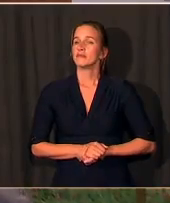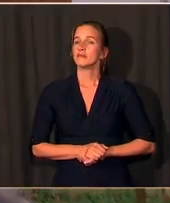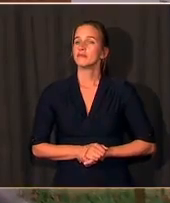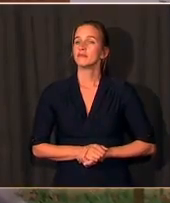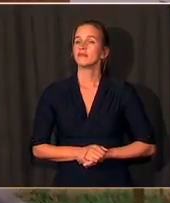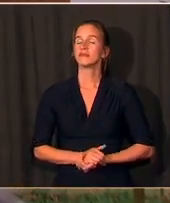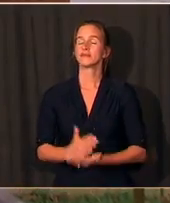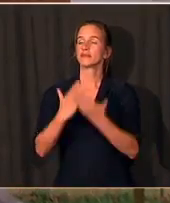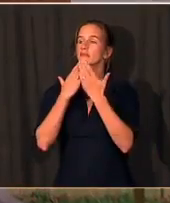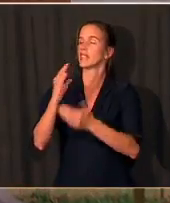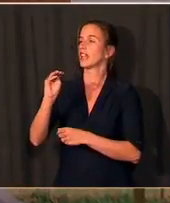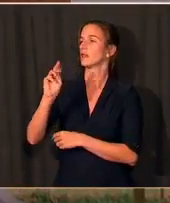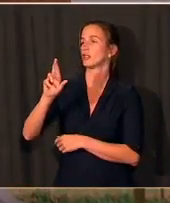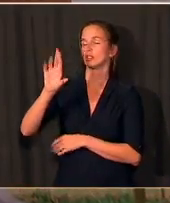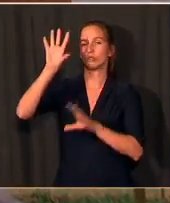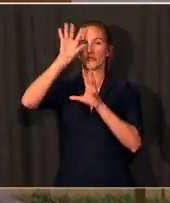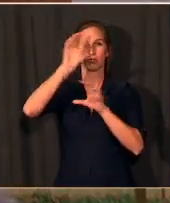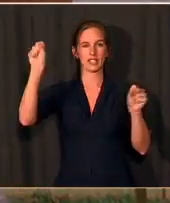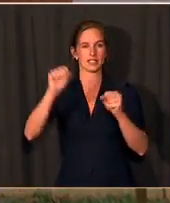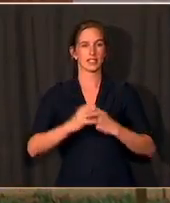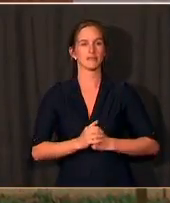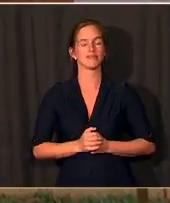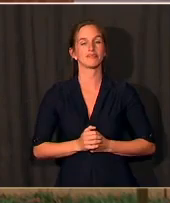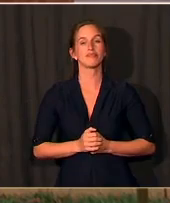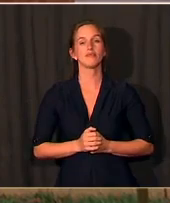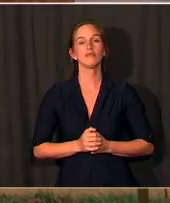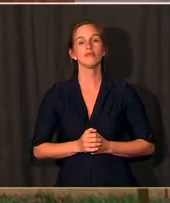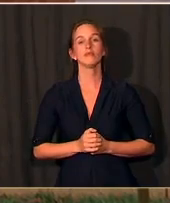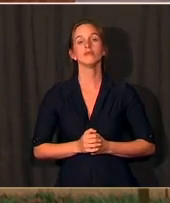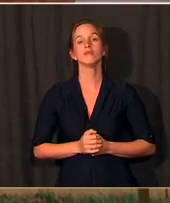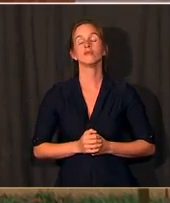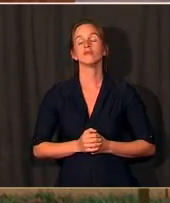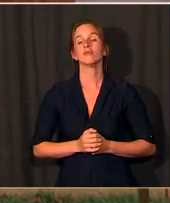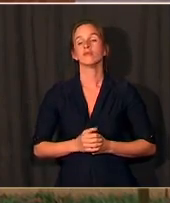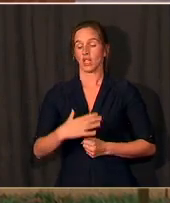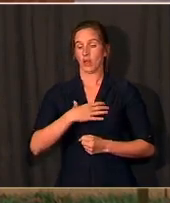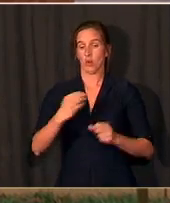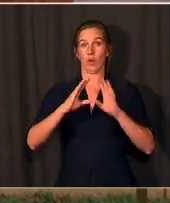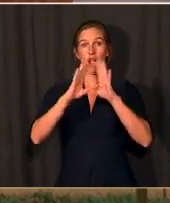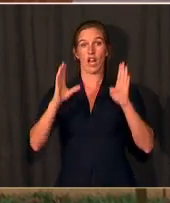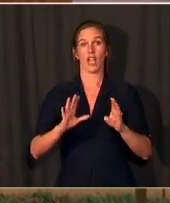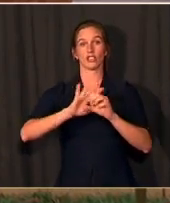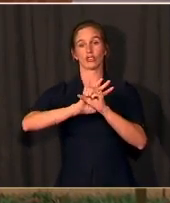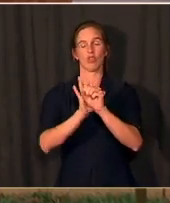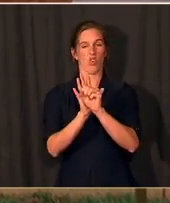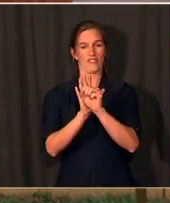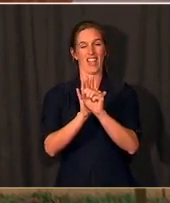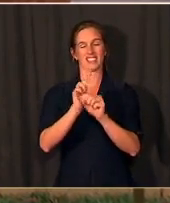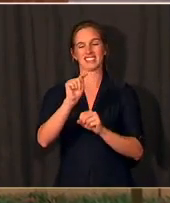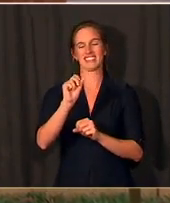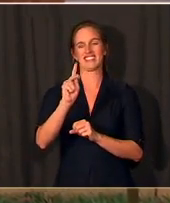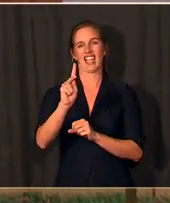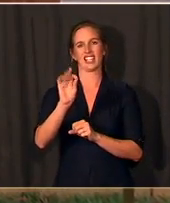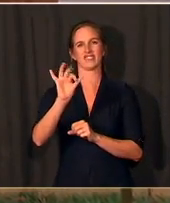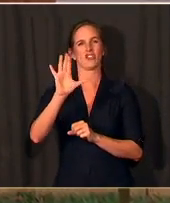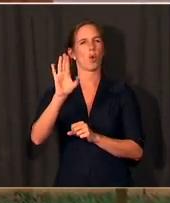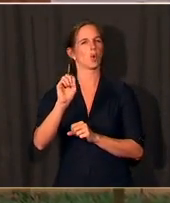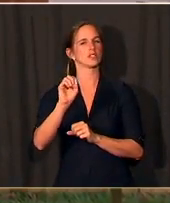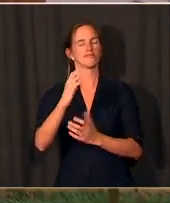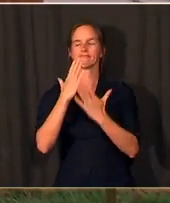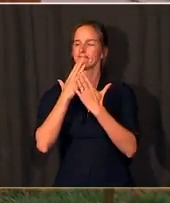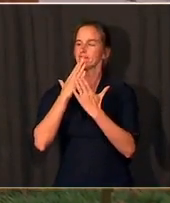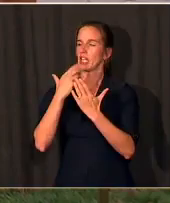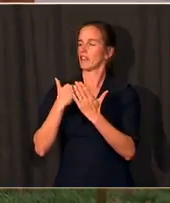Well, thank you, Mr. President, and on behalf of the White House Coronavirus Task Force, I was grateful to just have a few minutes today to